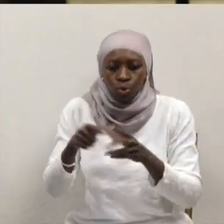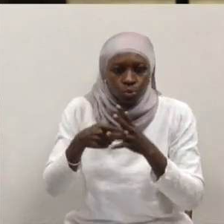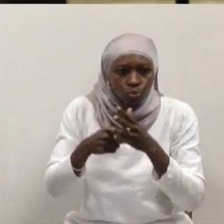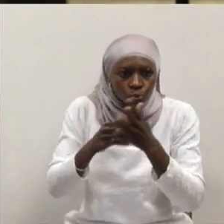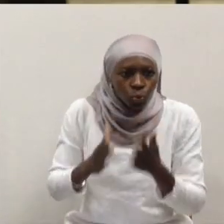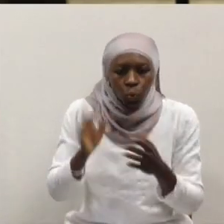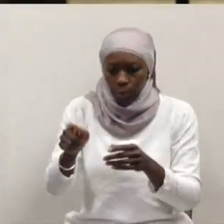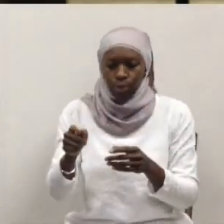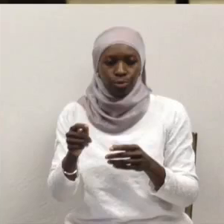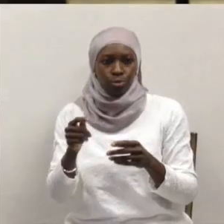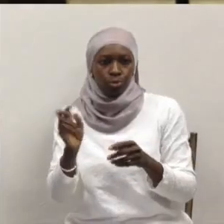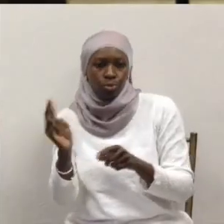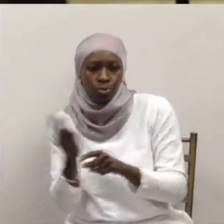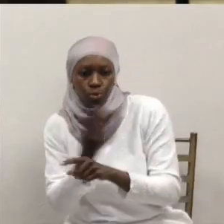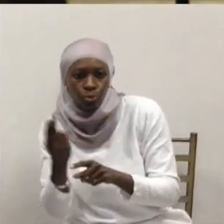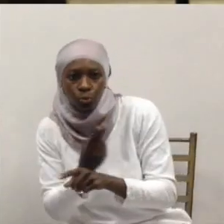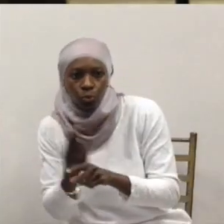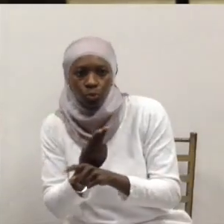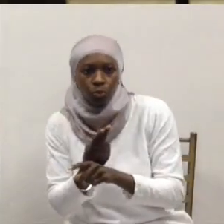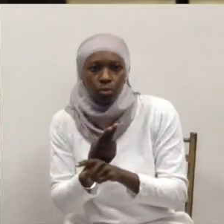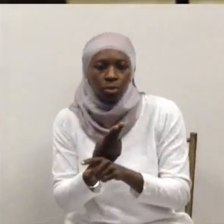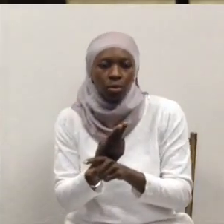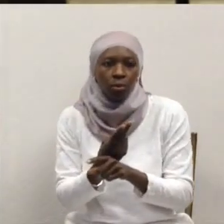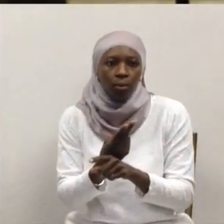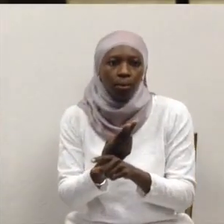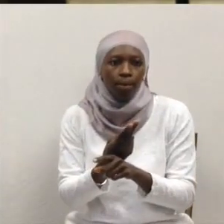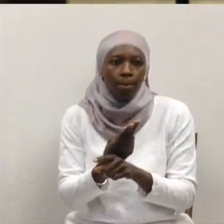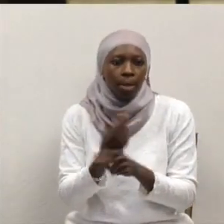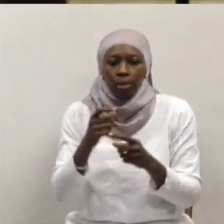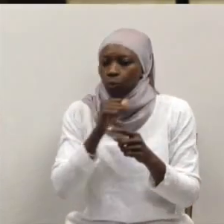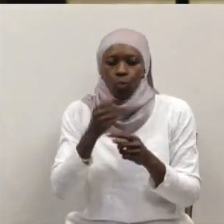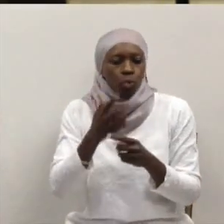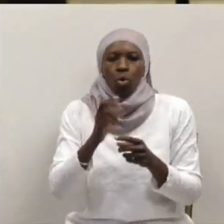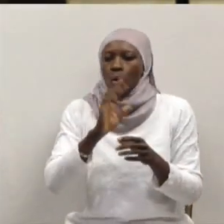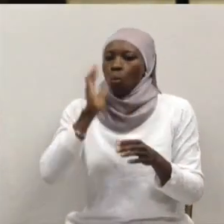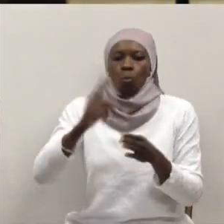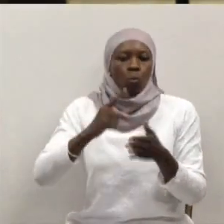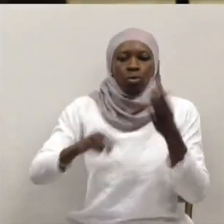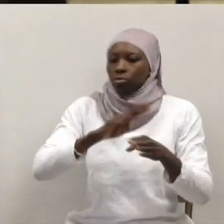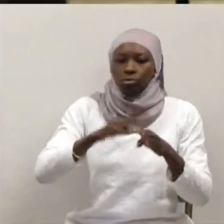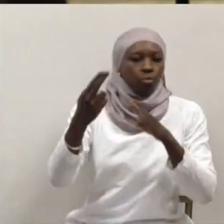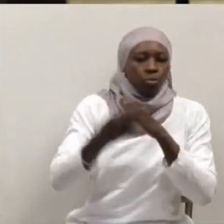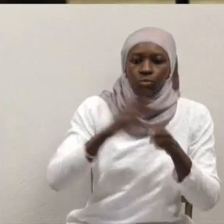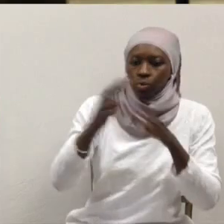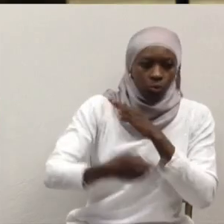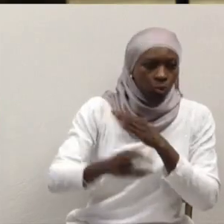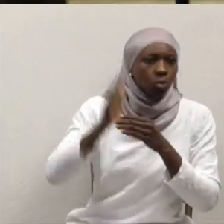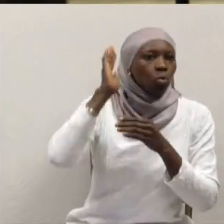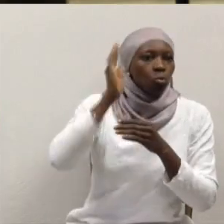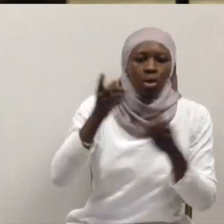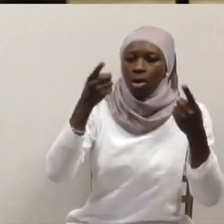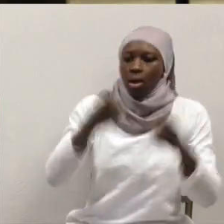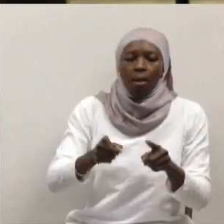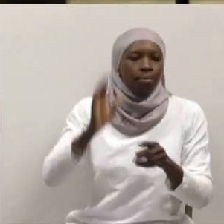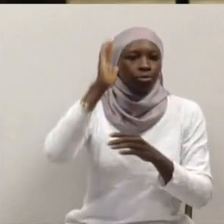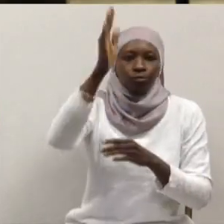end negotiation or push and pushback will end up being. In the case of the Prophet sallallahu alaihi wasallam, Allah